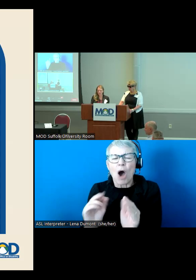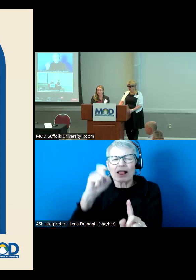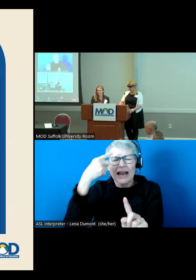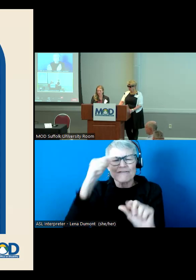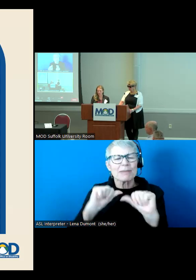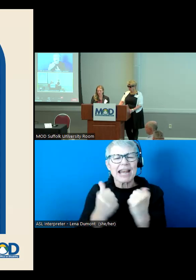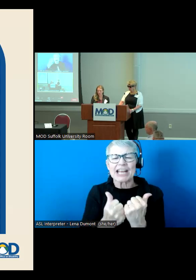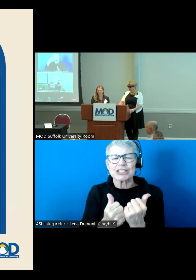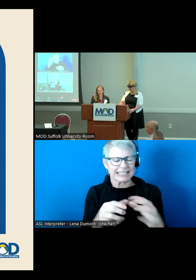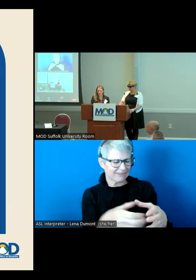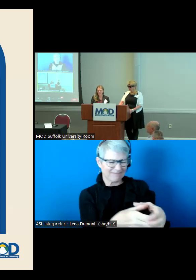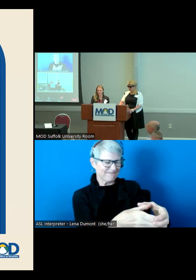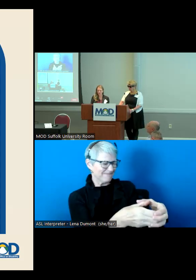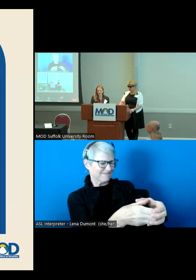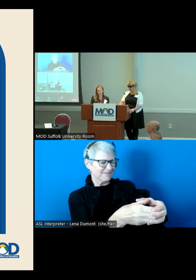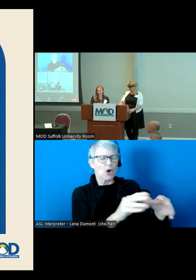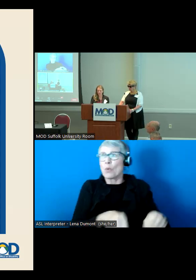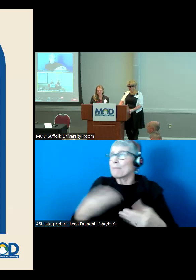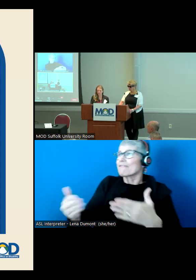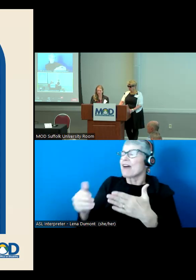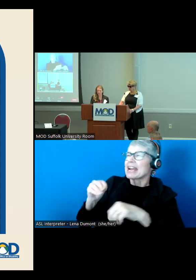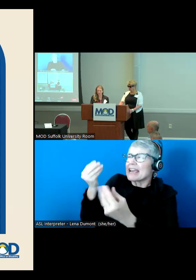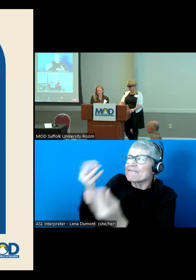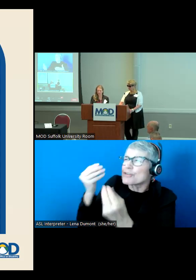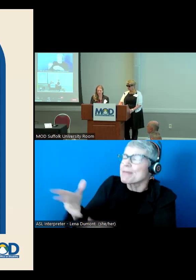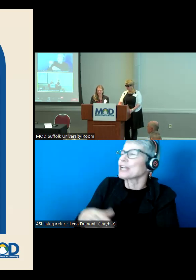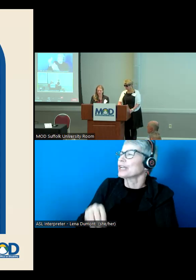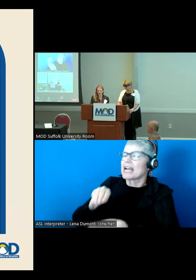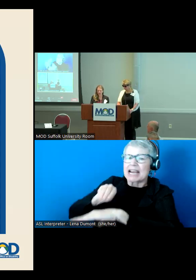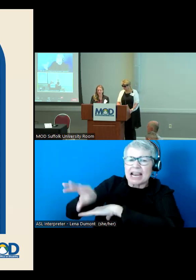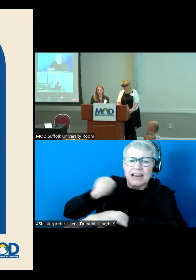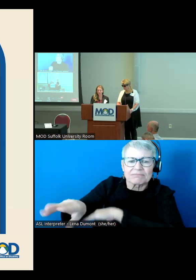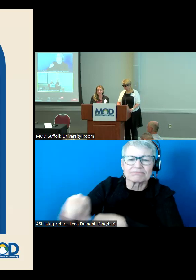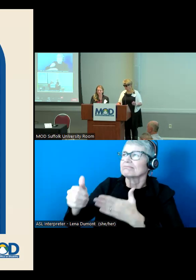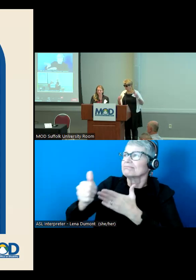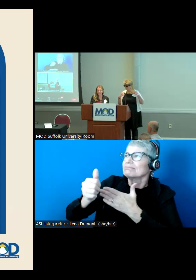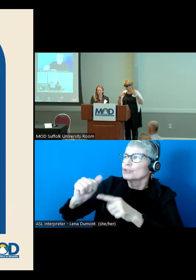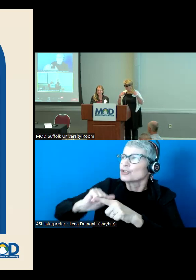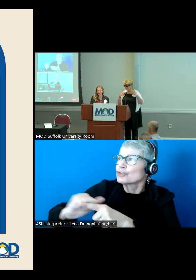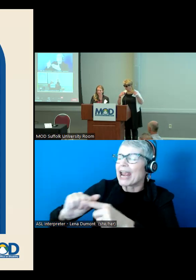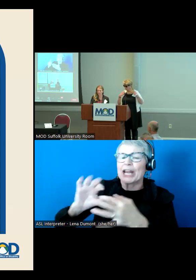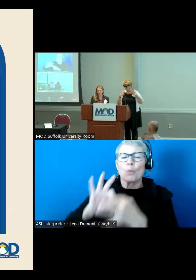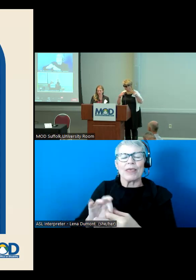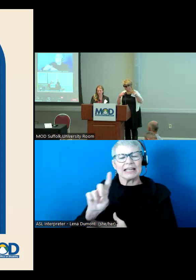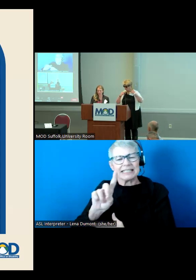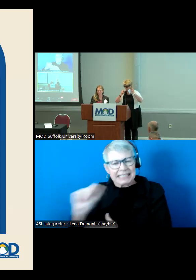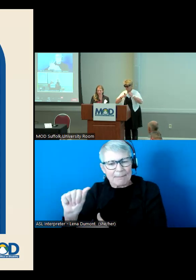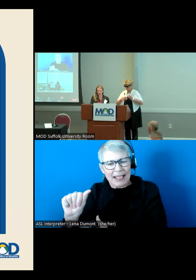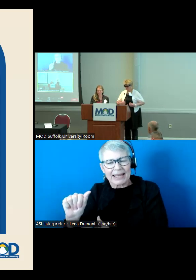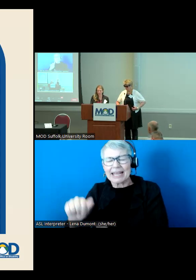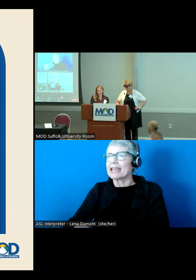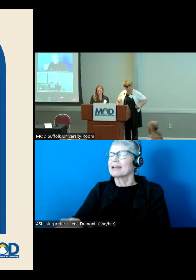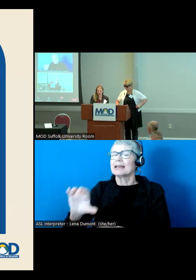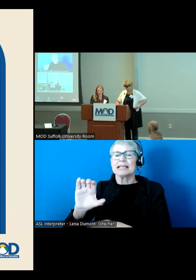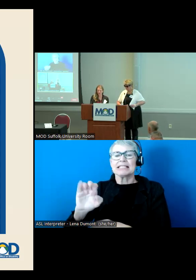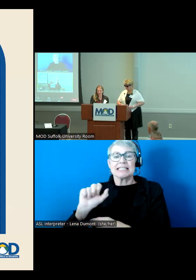provides information, guidance, and training on disability rights, disability-related civil rights, and architectural